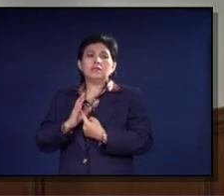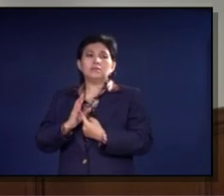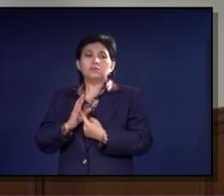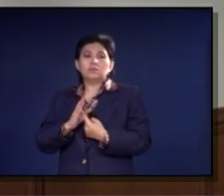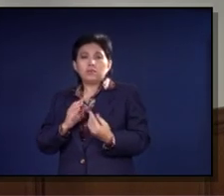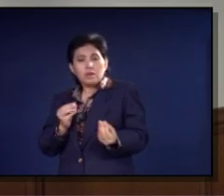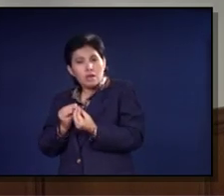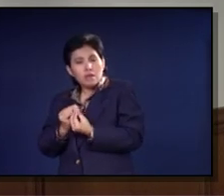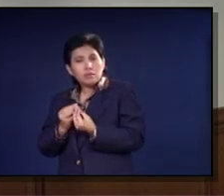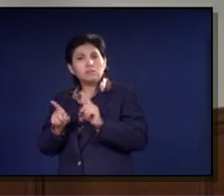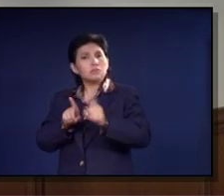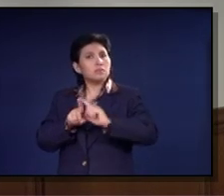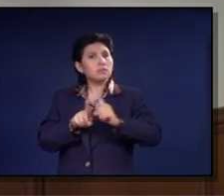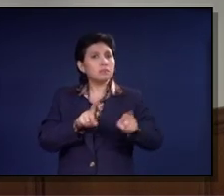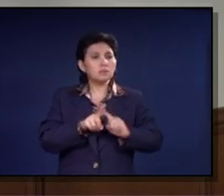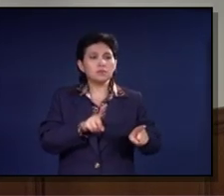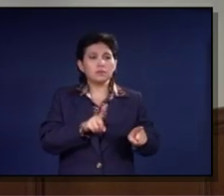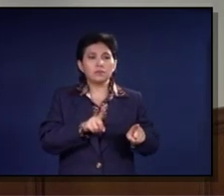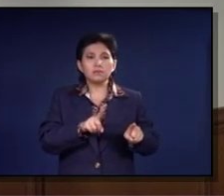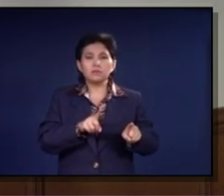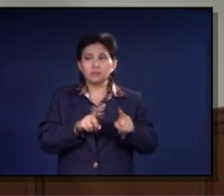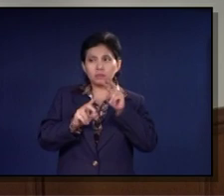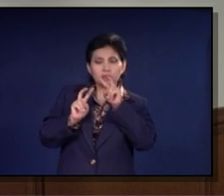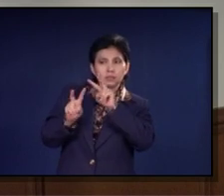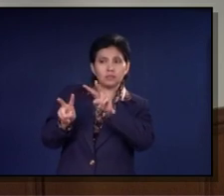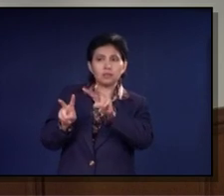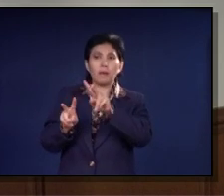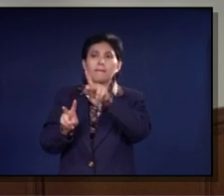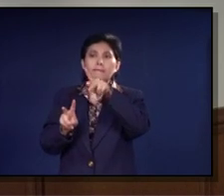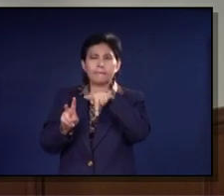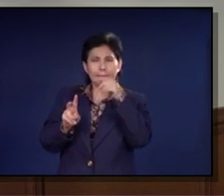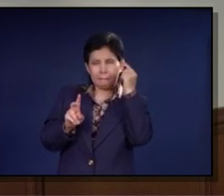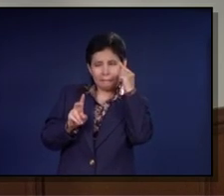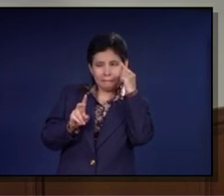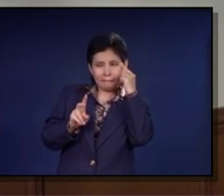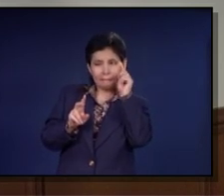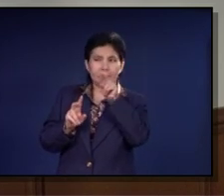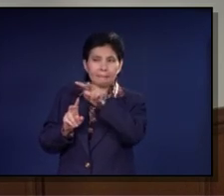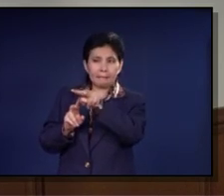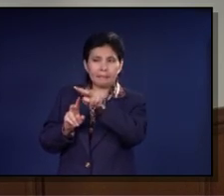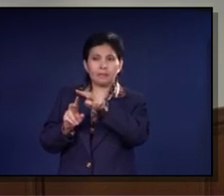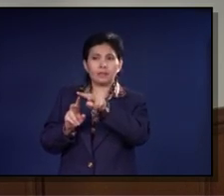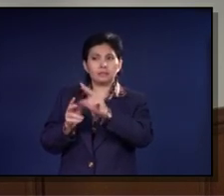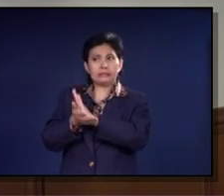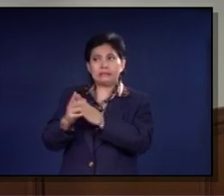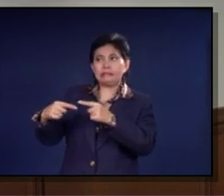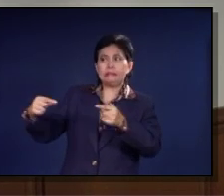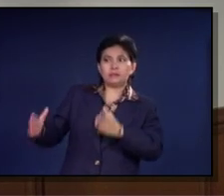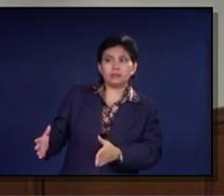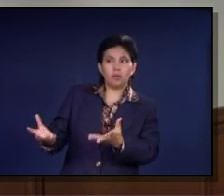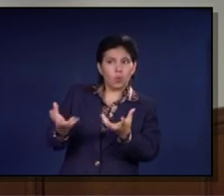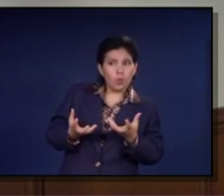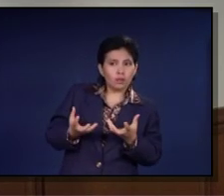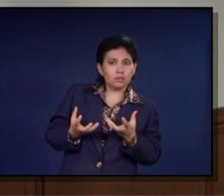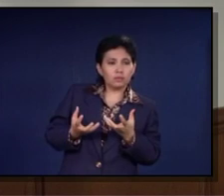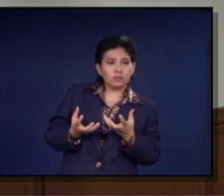act differently. They started to perceive the other group as the enemy, and they wanted